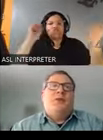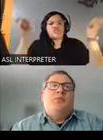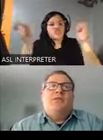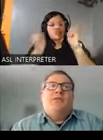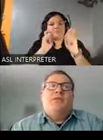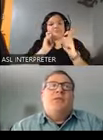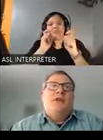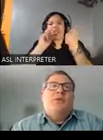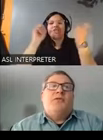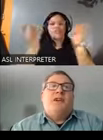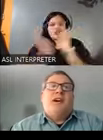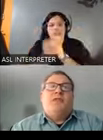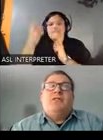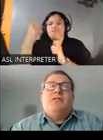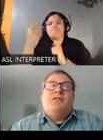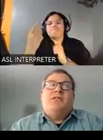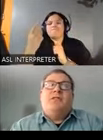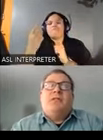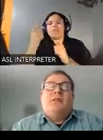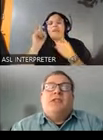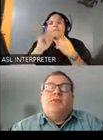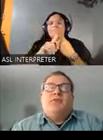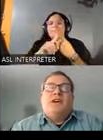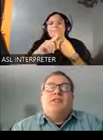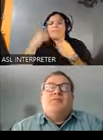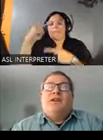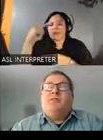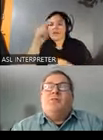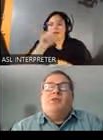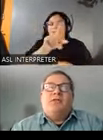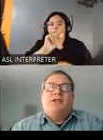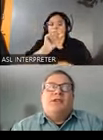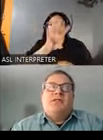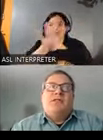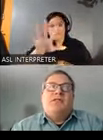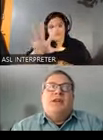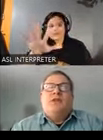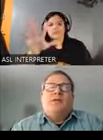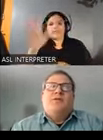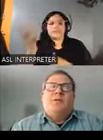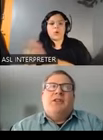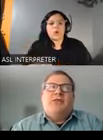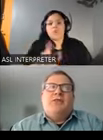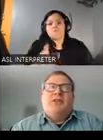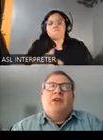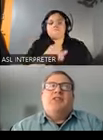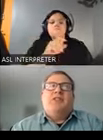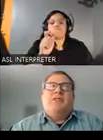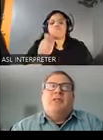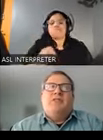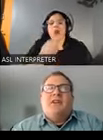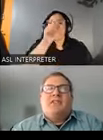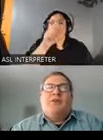are 1.2, 0.5 increases, or minus 0.5, minus 1.2 decreases, or informally sort of a